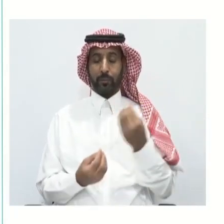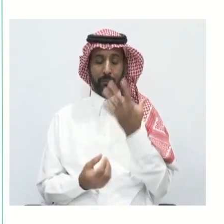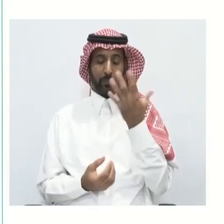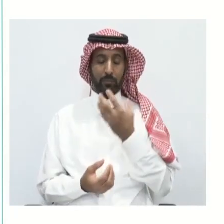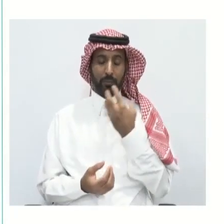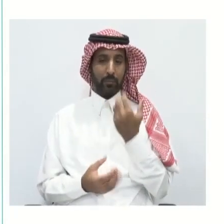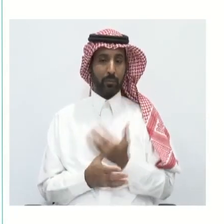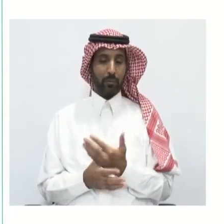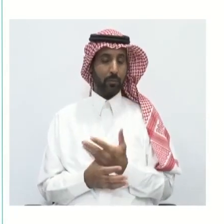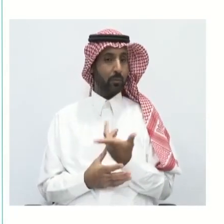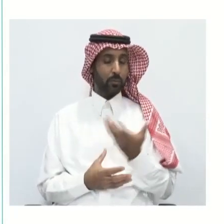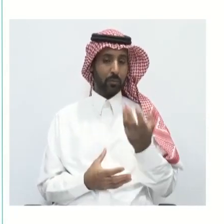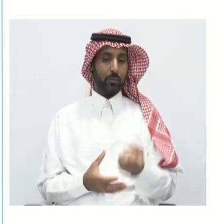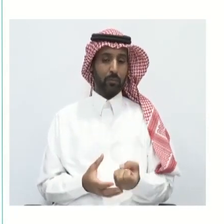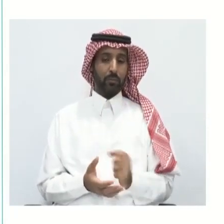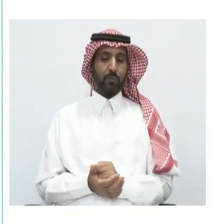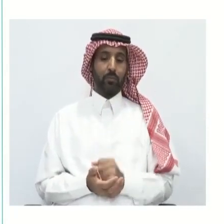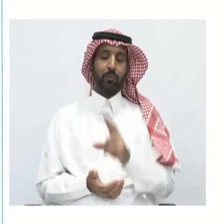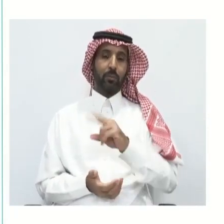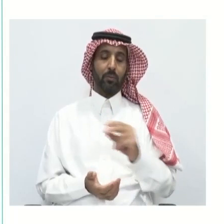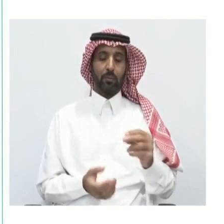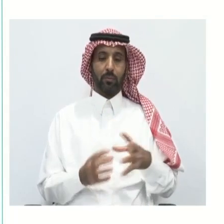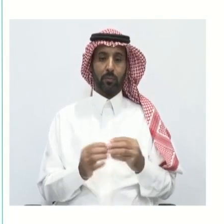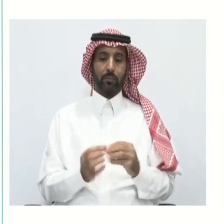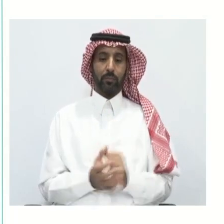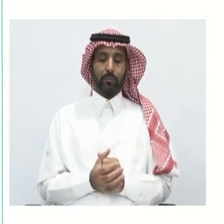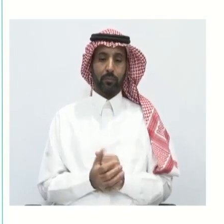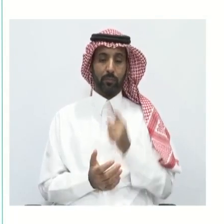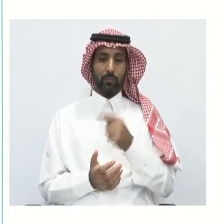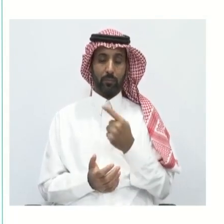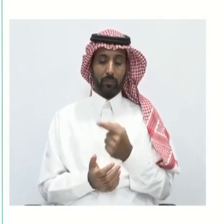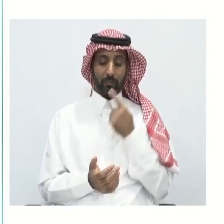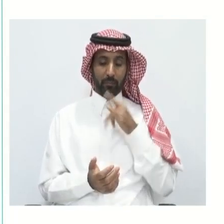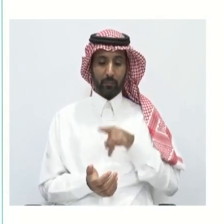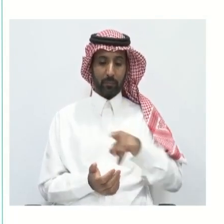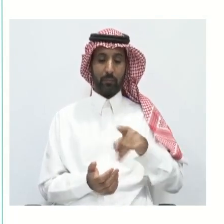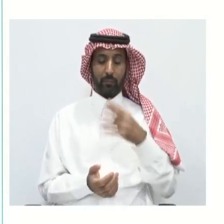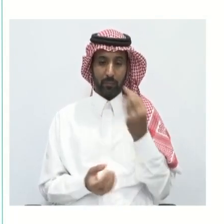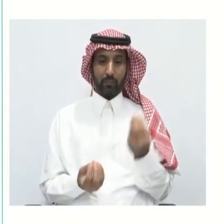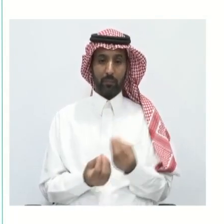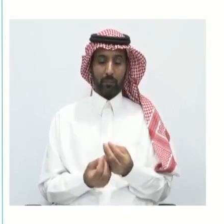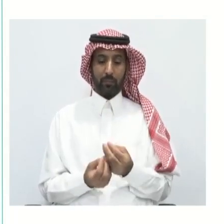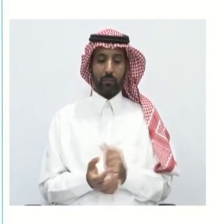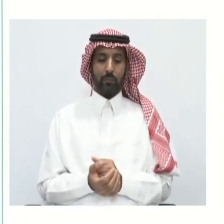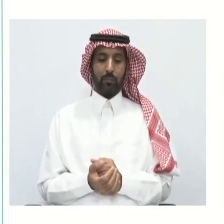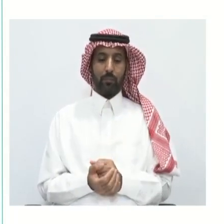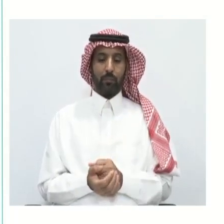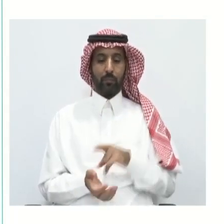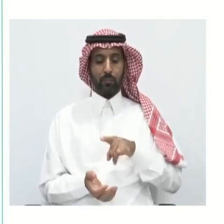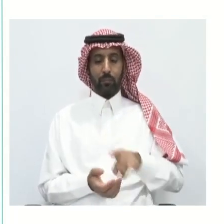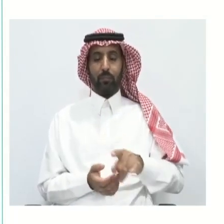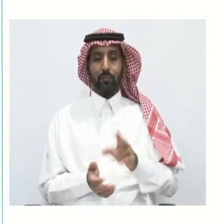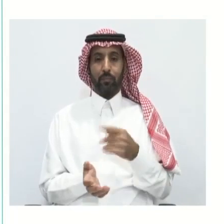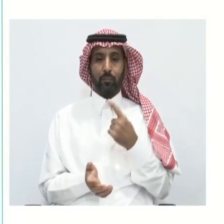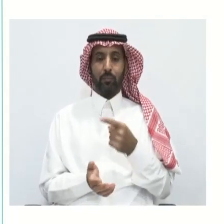Africa for vacation. They have the same meaning. So when you say, I'm going to go to Africa, or